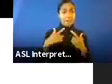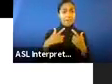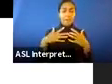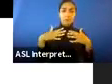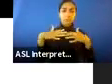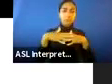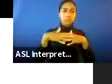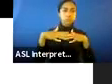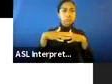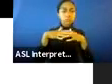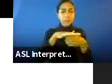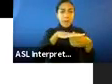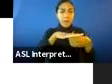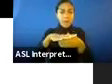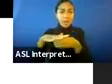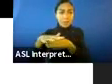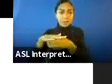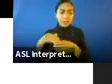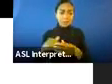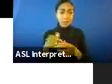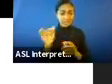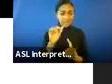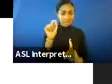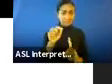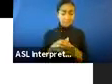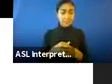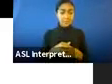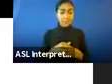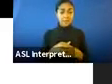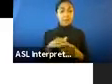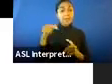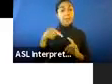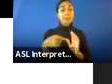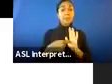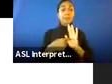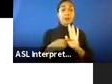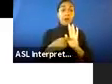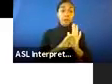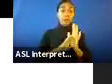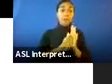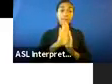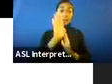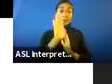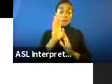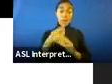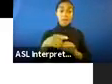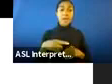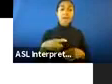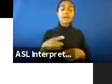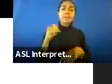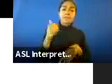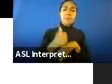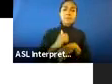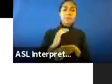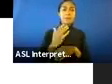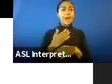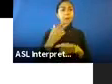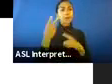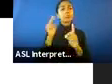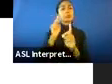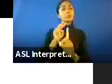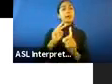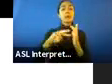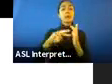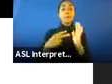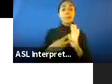And this model of development, it's based on a worldview that tells us that endless growth and consumption is